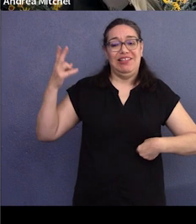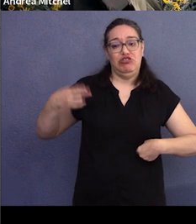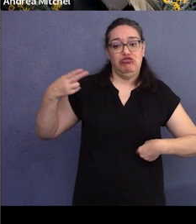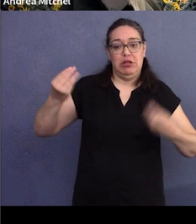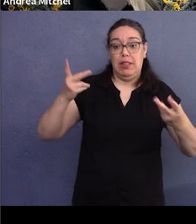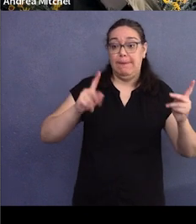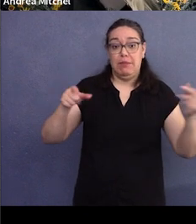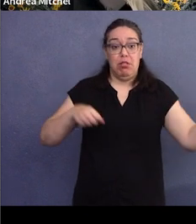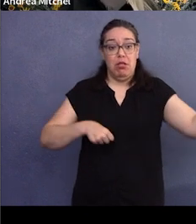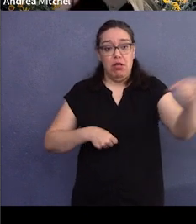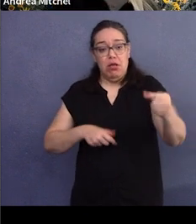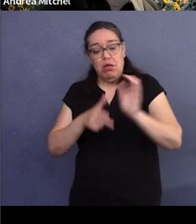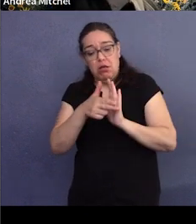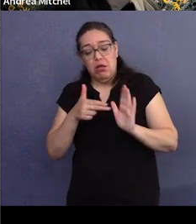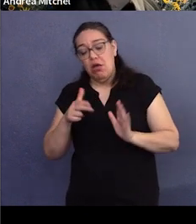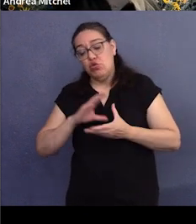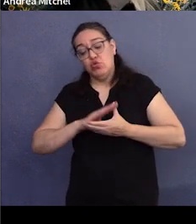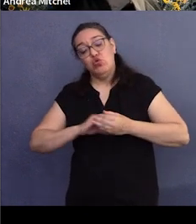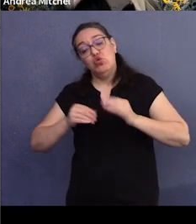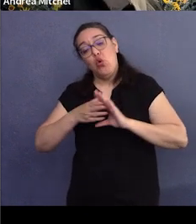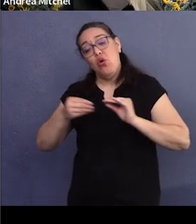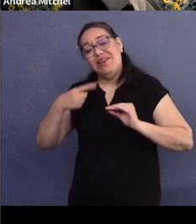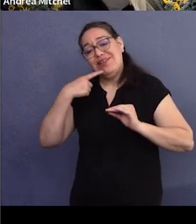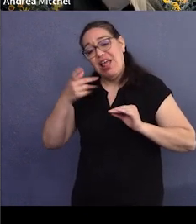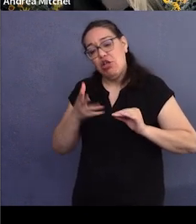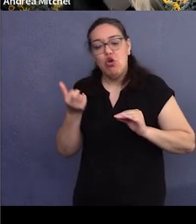be storytellers or cultural bearers?